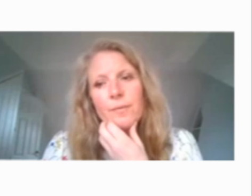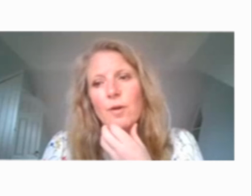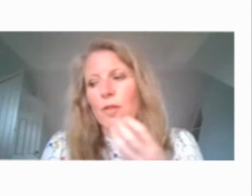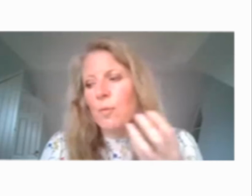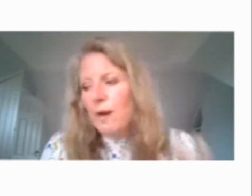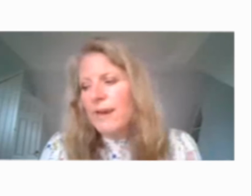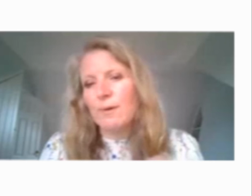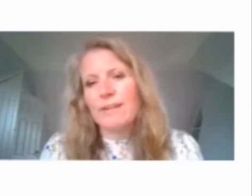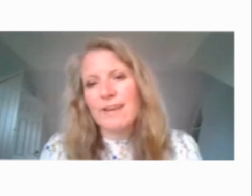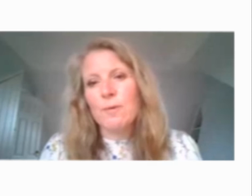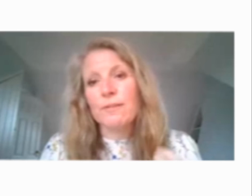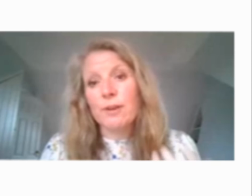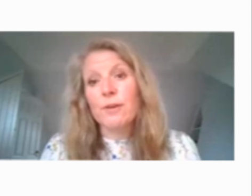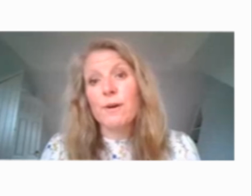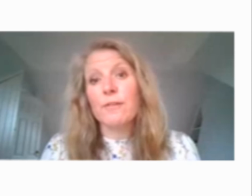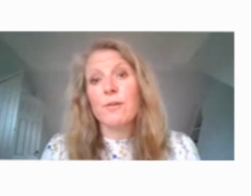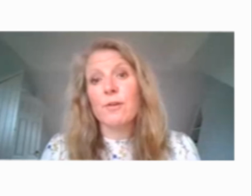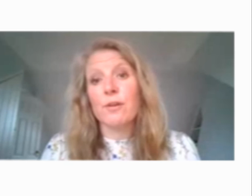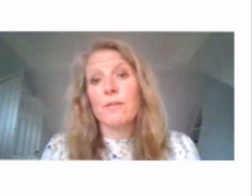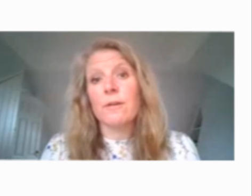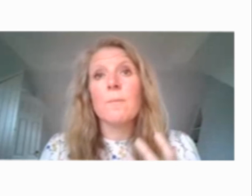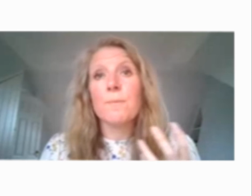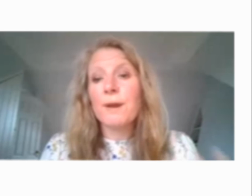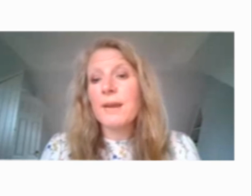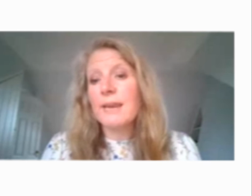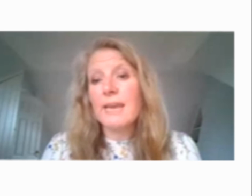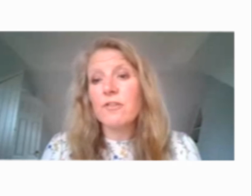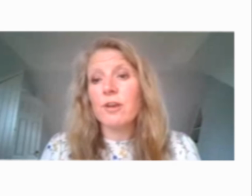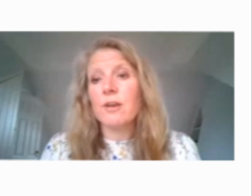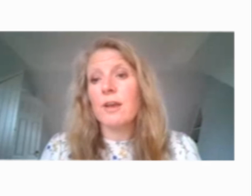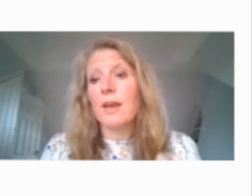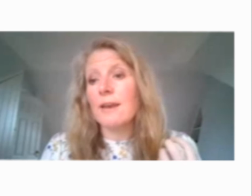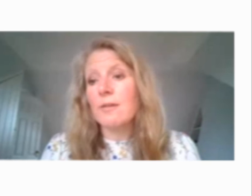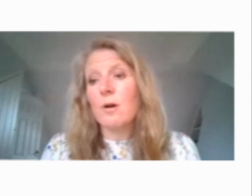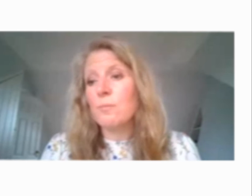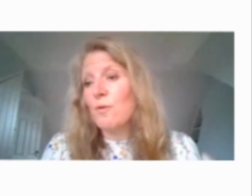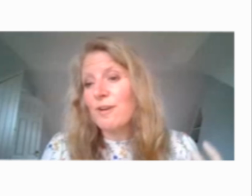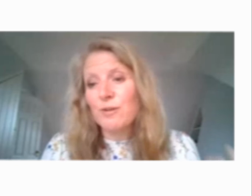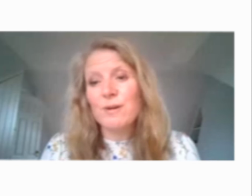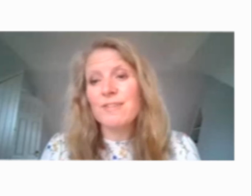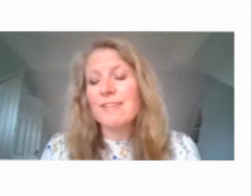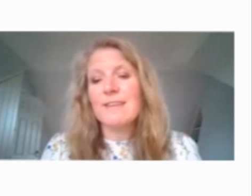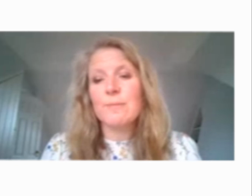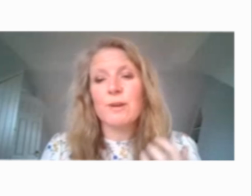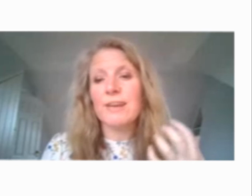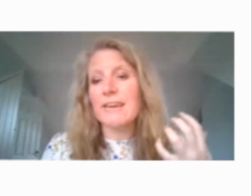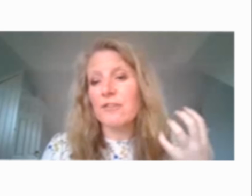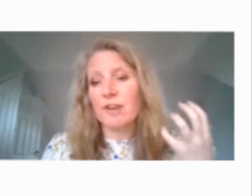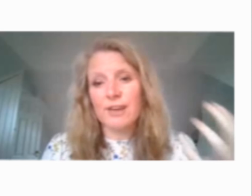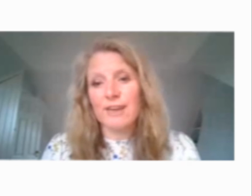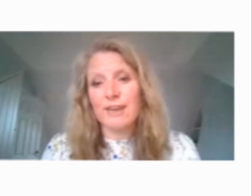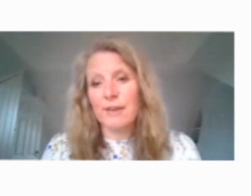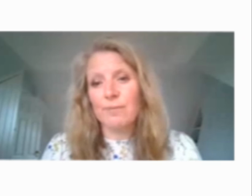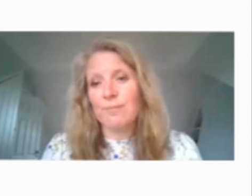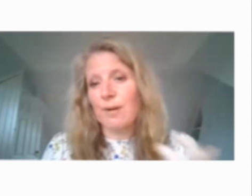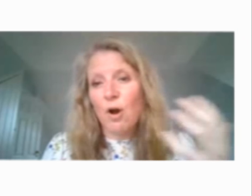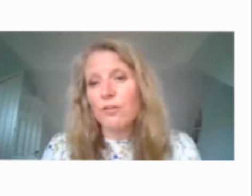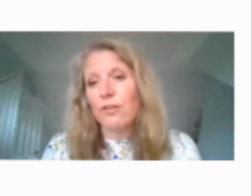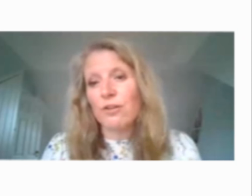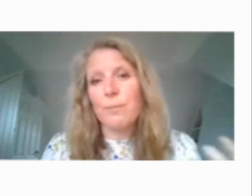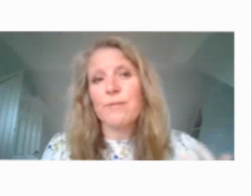Now, on the one hand, we can say, well, so far, so good. Bringing nature into our cities, bringing nature, you